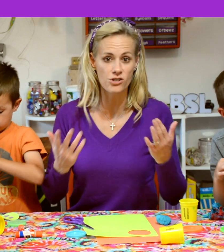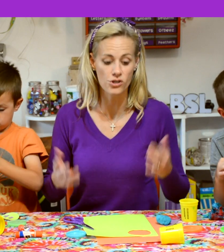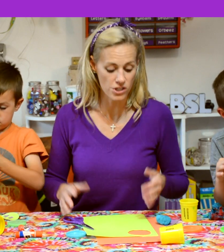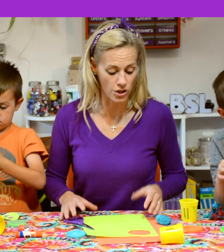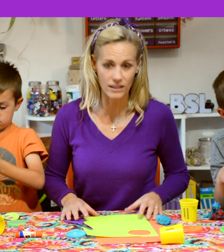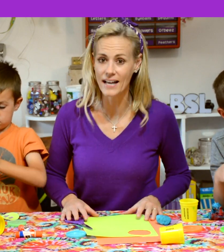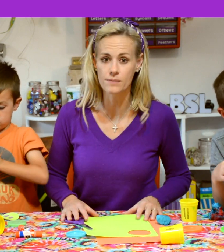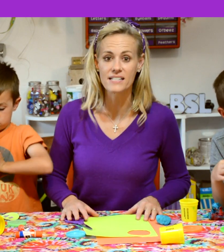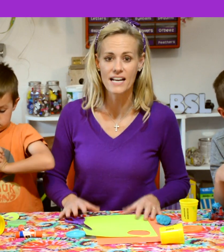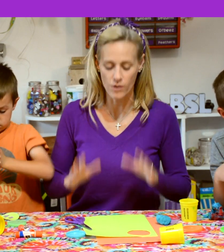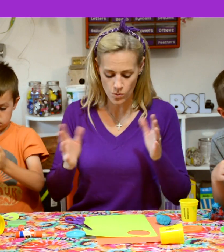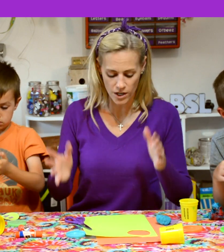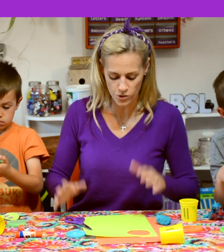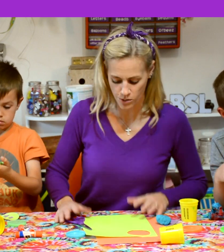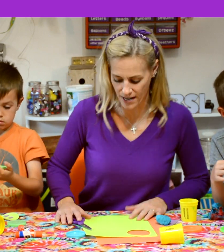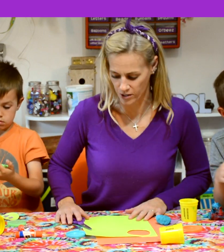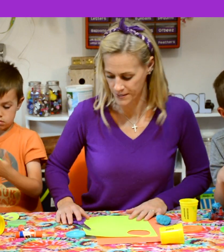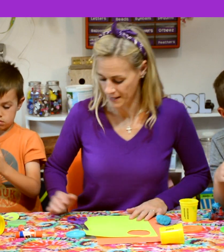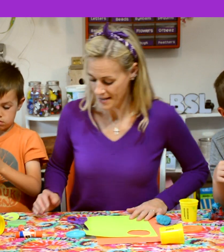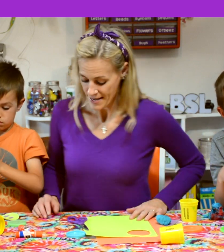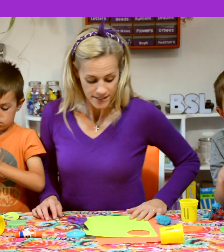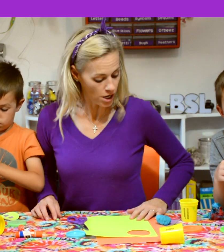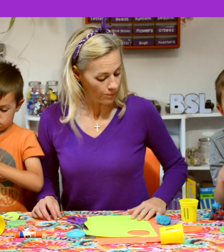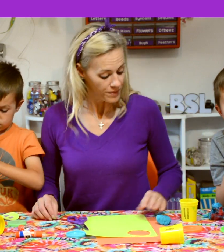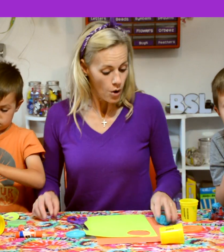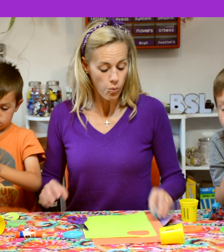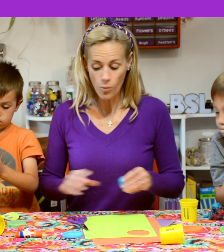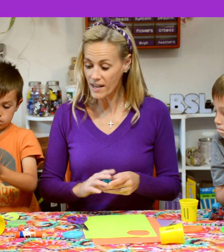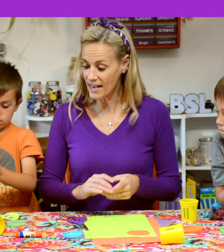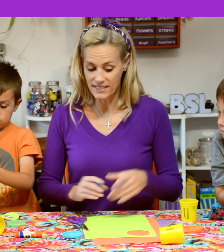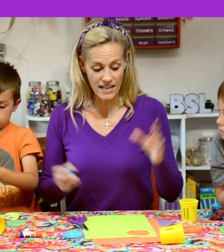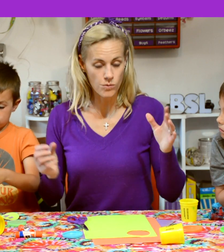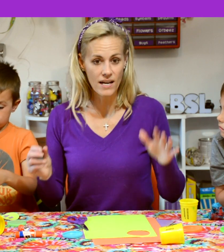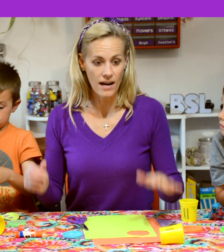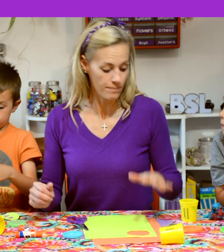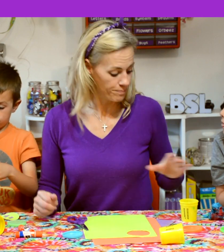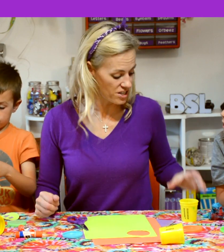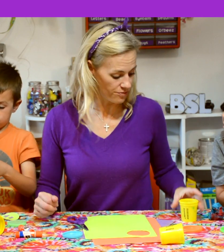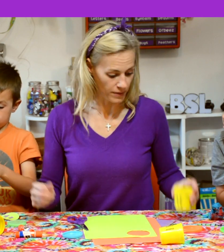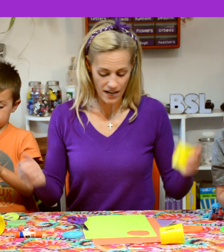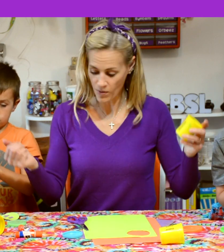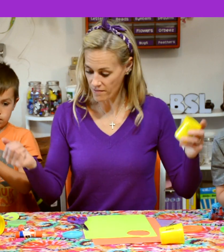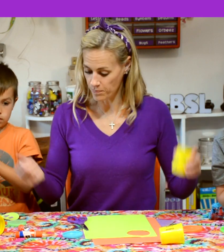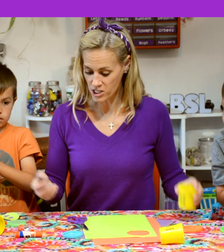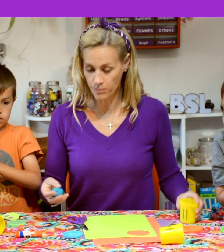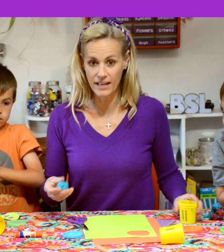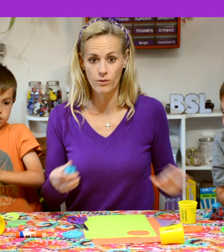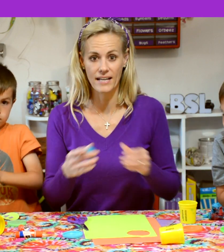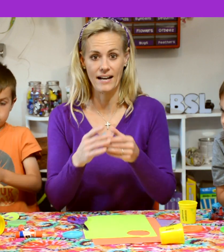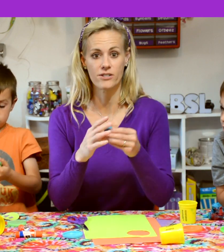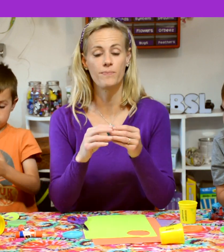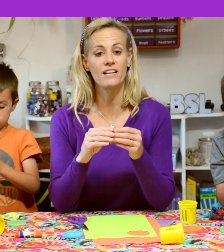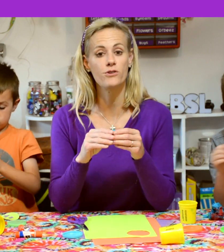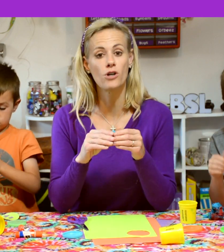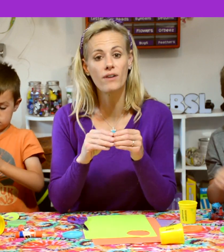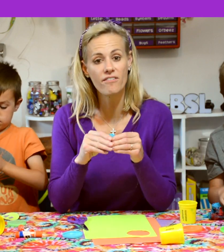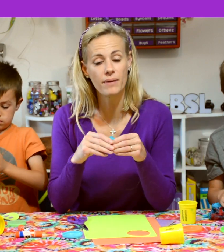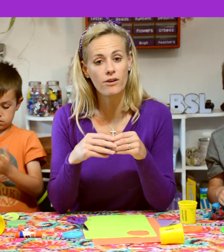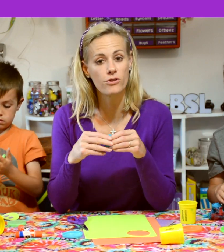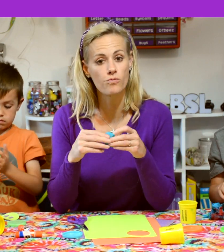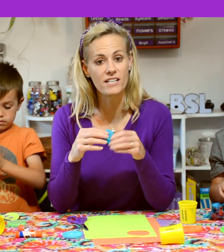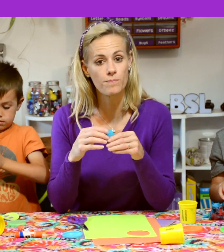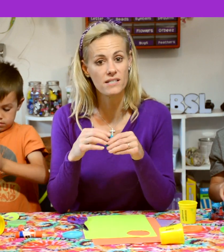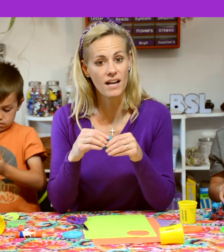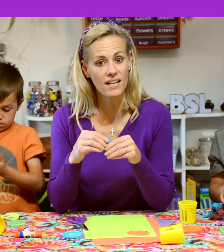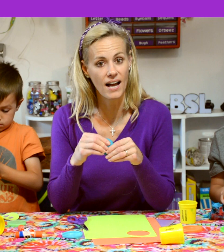to teachers, to your classmates, anyone. You want to use your manners. So, what we got today is we got a bunch of Play-Doh. We have a bunch of Play-Doh in the house. But if you don't